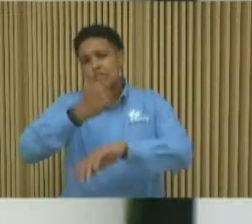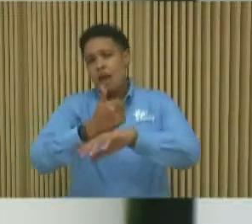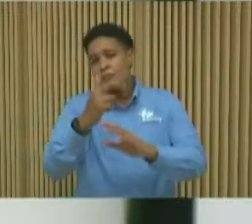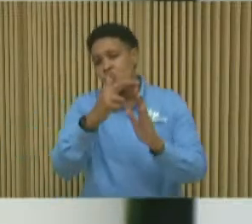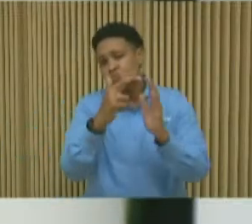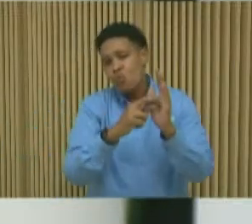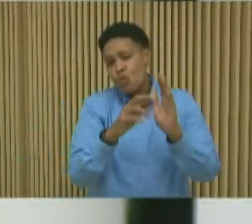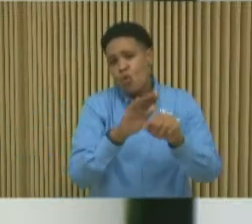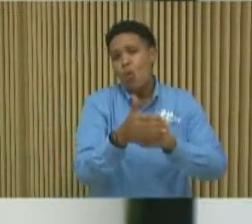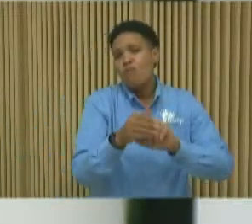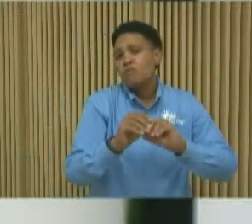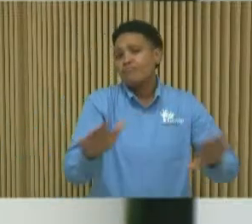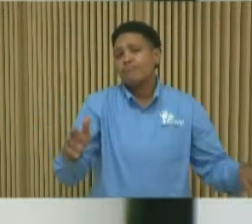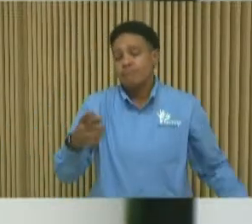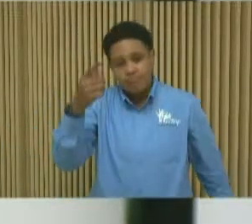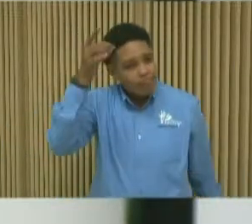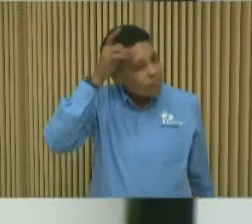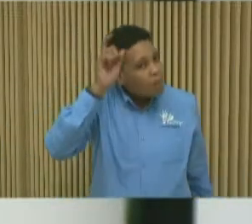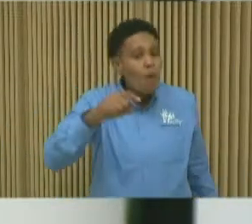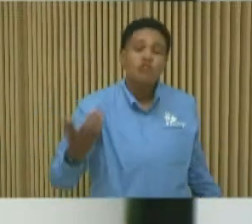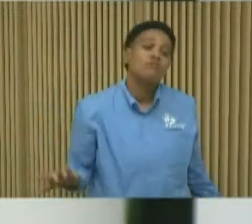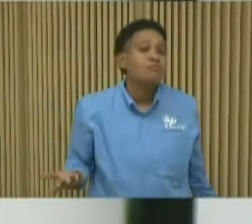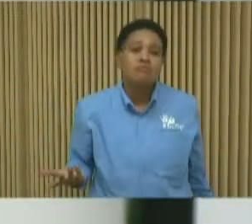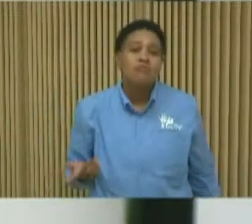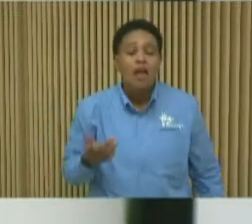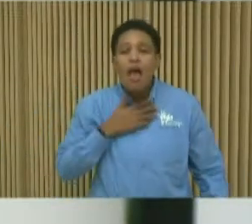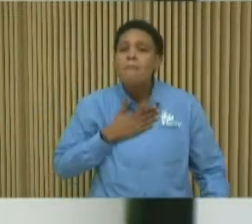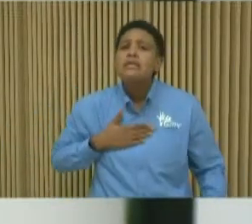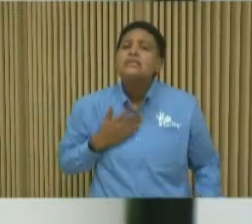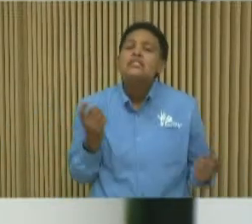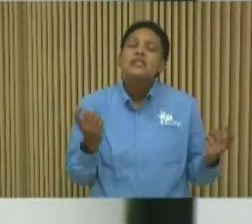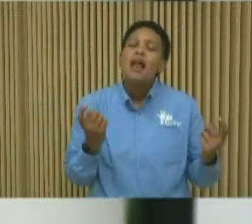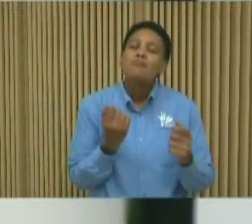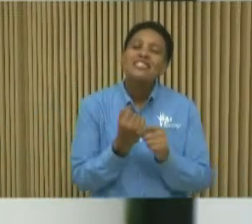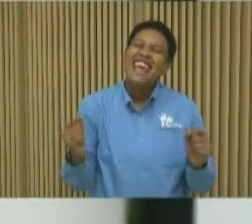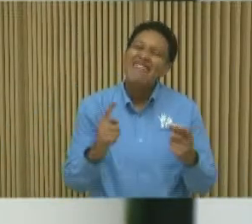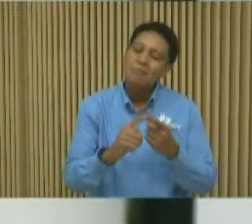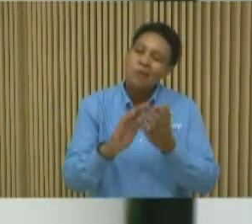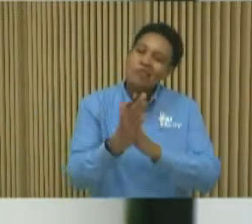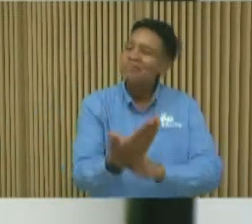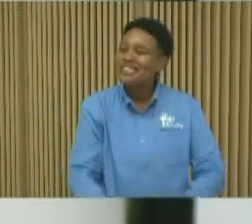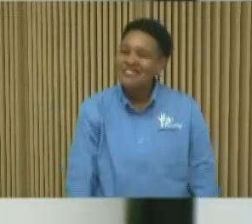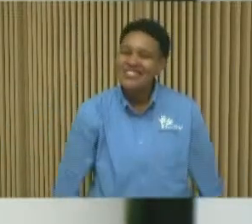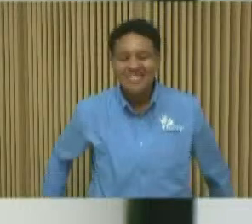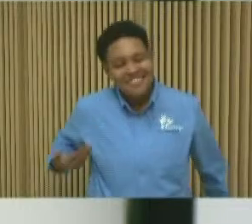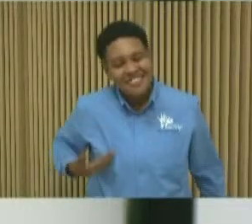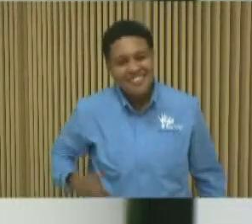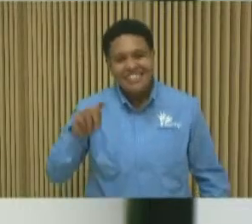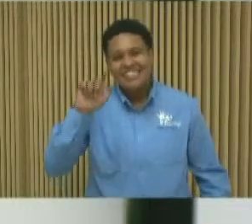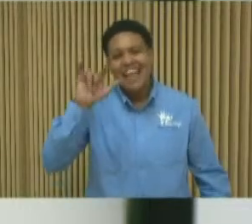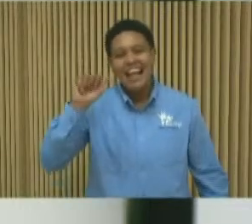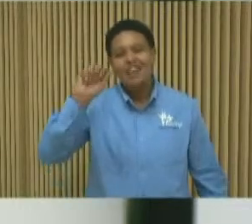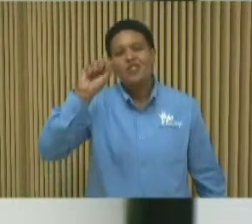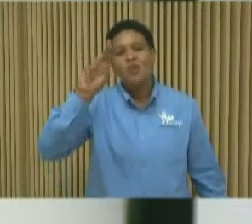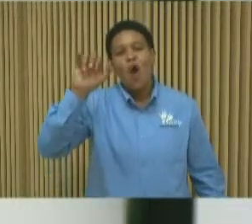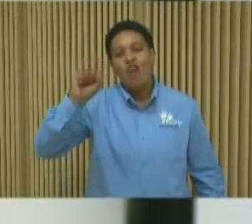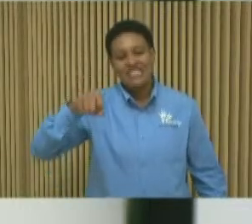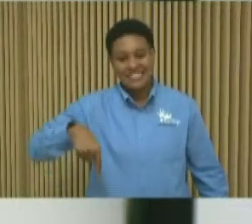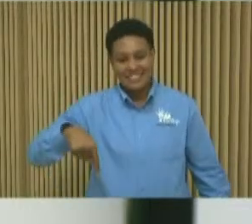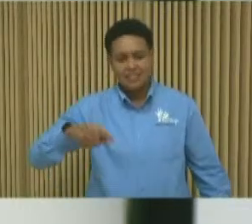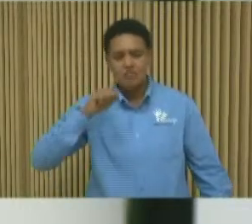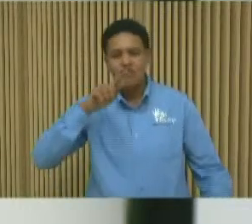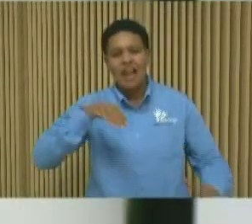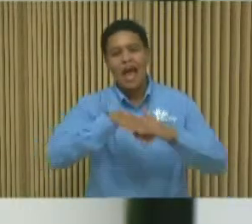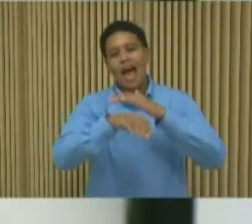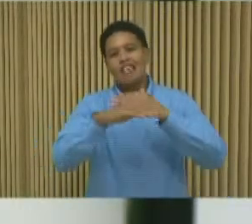COVID-19 protocols, and please, please, please celebrate safely and peacefully. I am Talia Suarez, and this has been